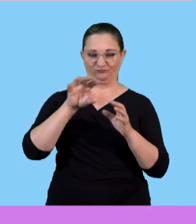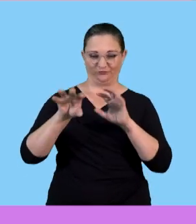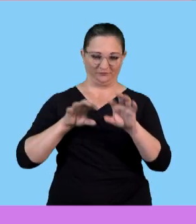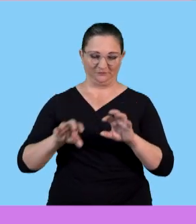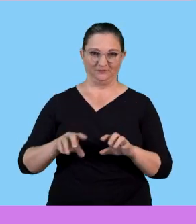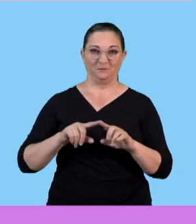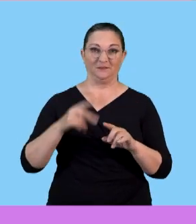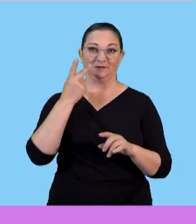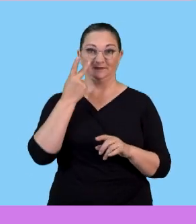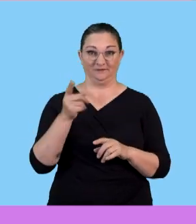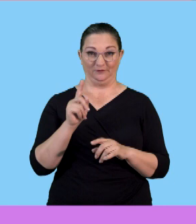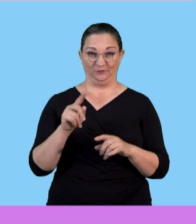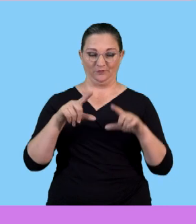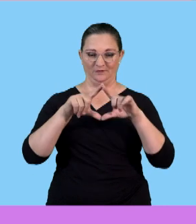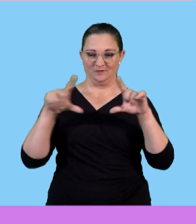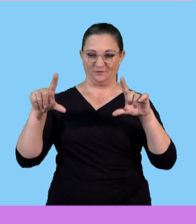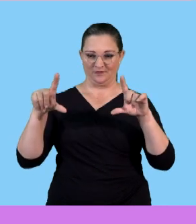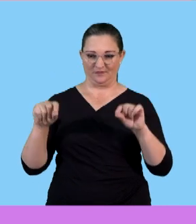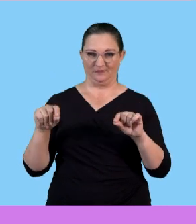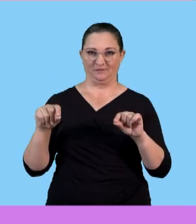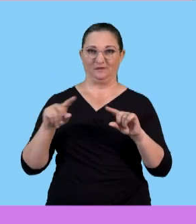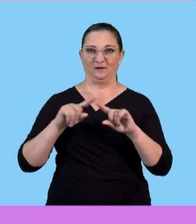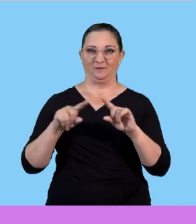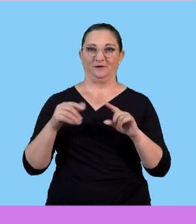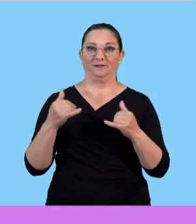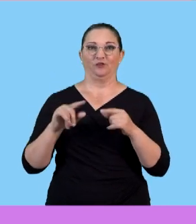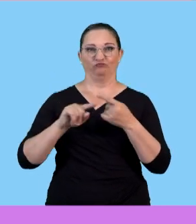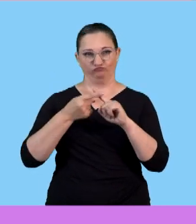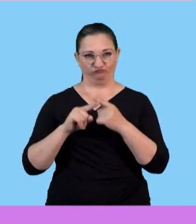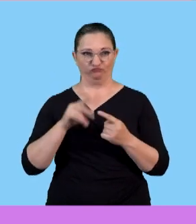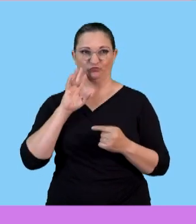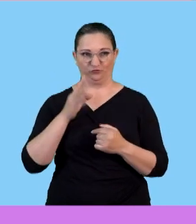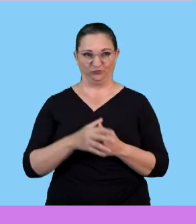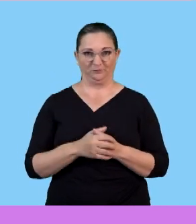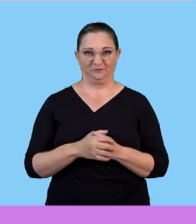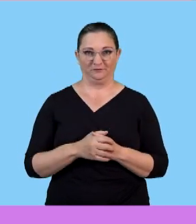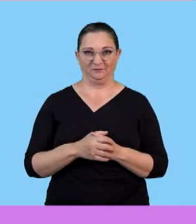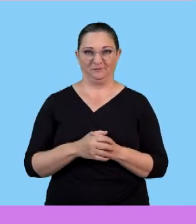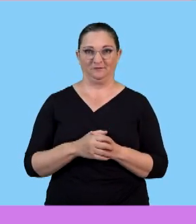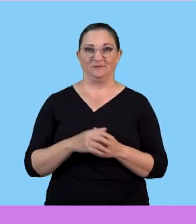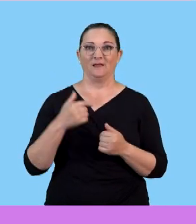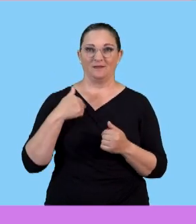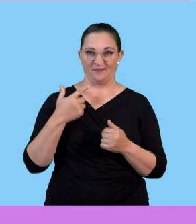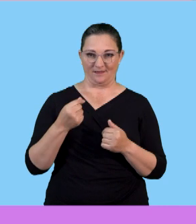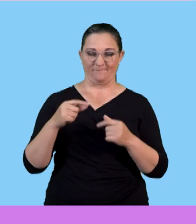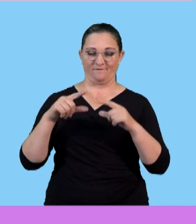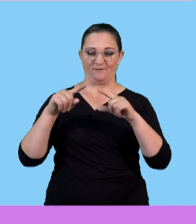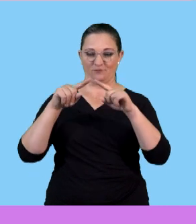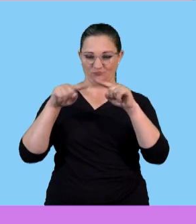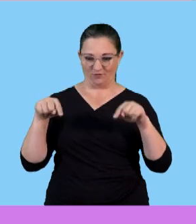a rectangular blanket that she's going to knit. There is a triangle, a red